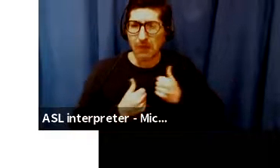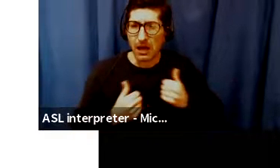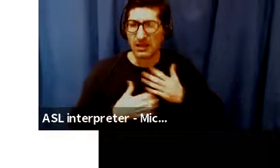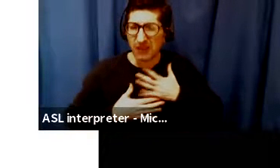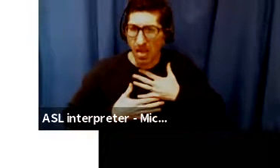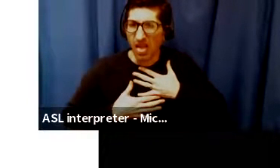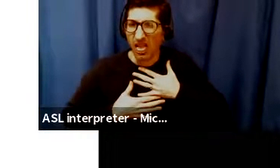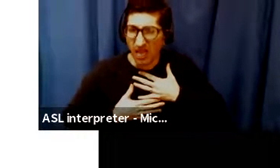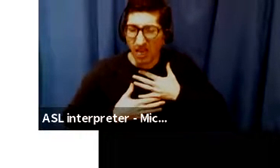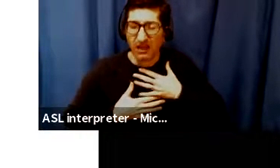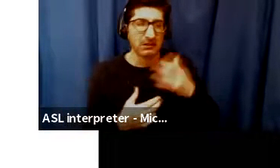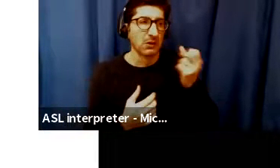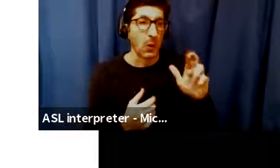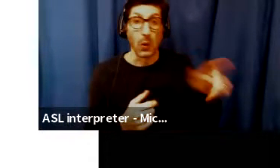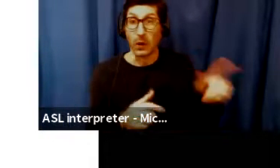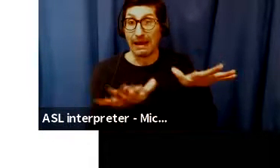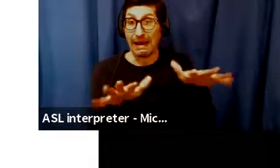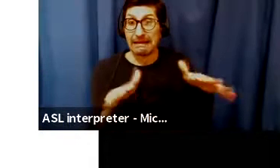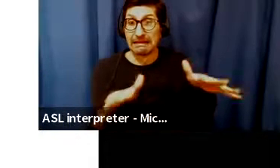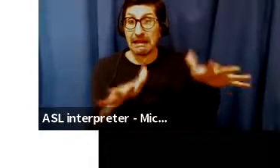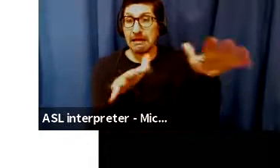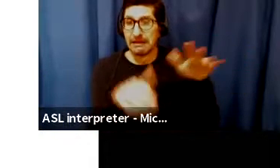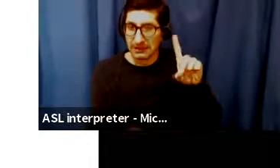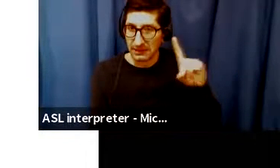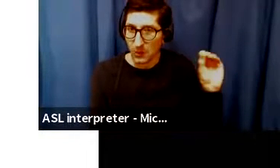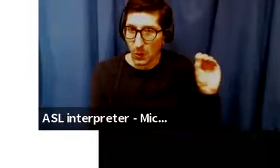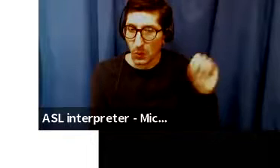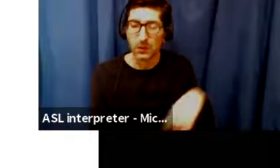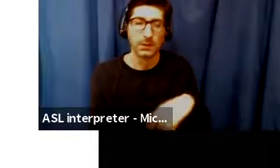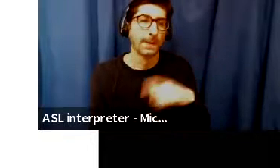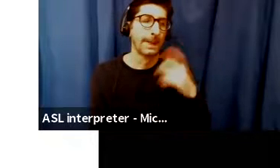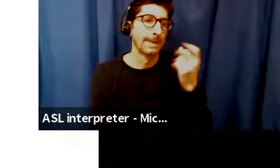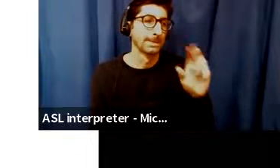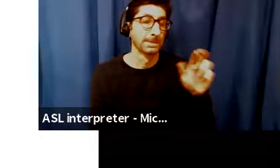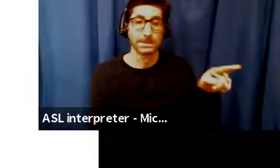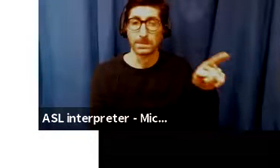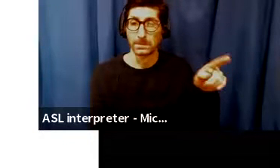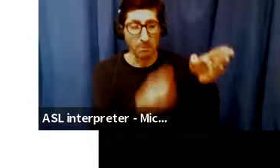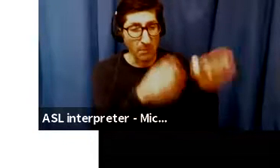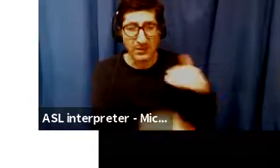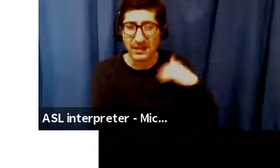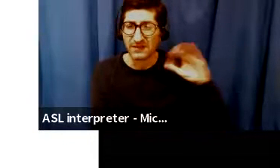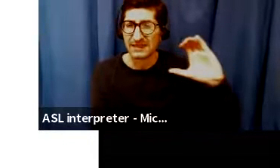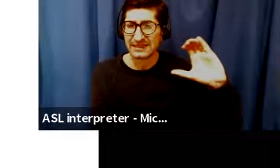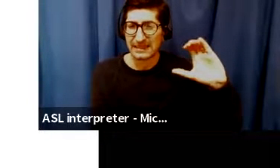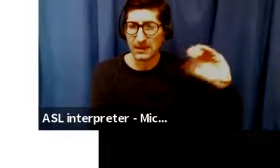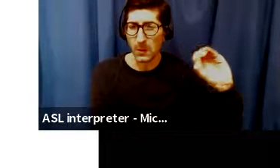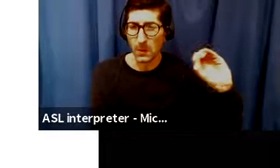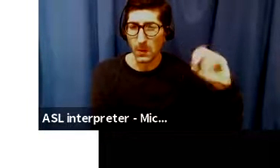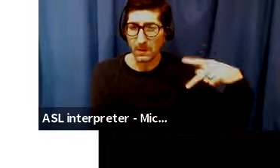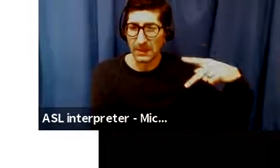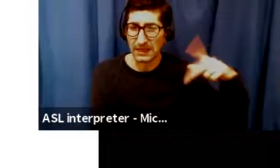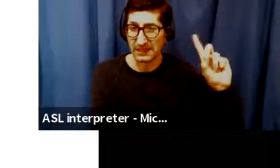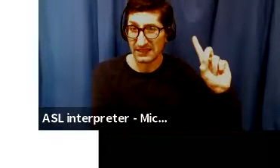have anxiety disorder, or they have COPD. So there are many situations where it might